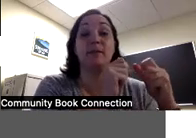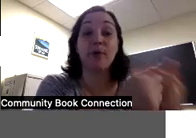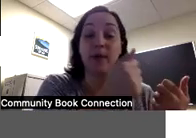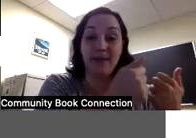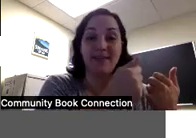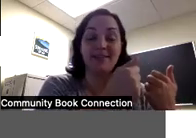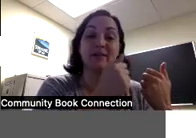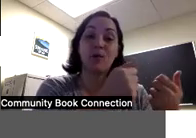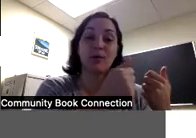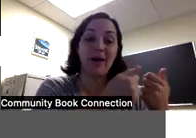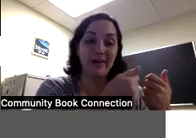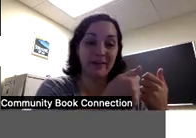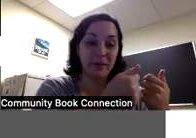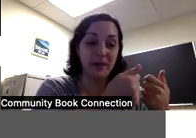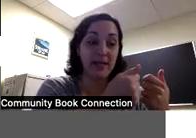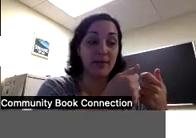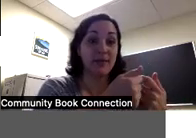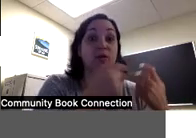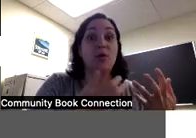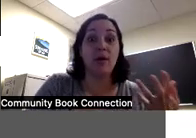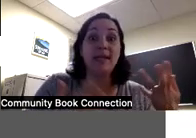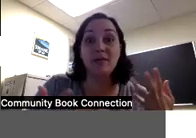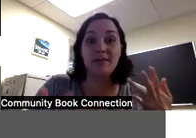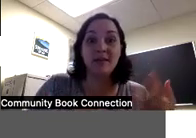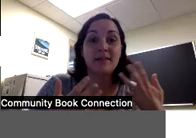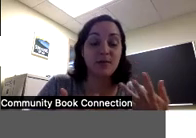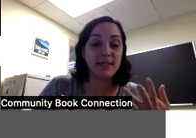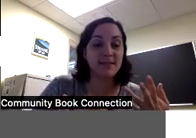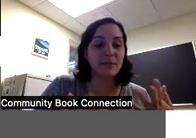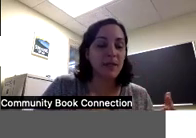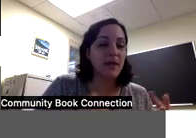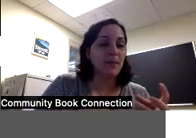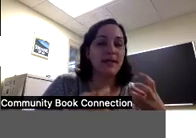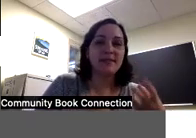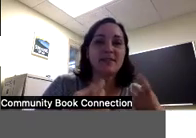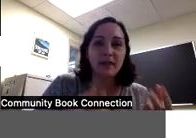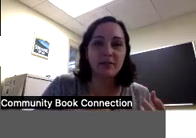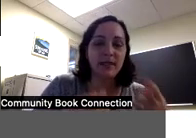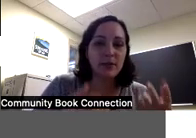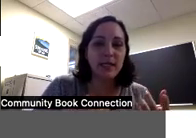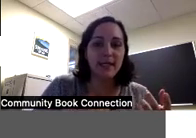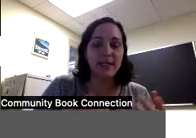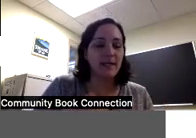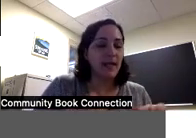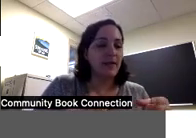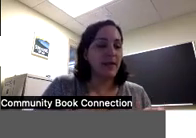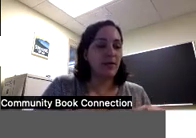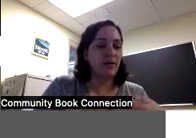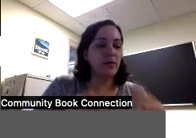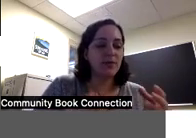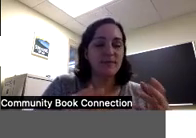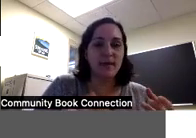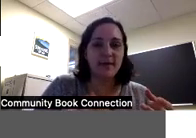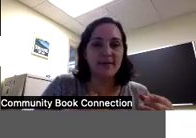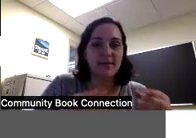he accidentally broke a piece of a coral polyp. And he was like, oh no, I killed this organism. But he discovered by looking at it that